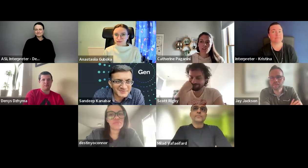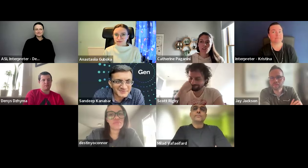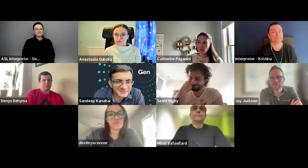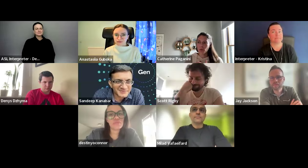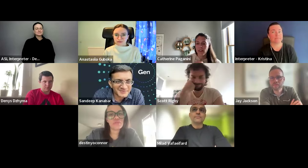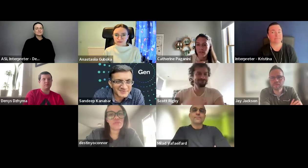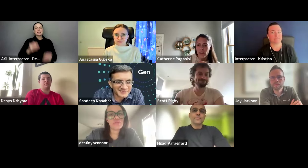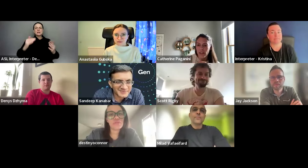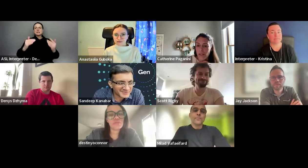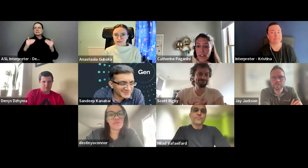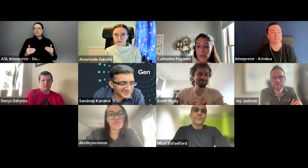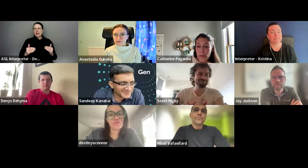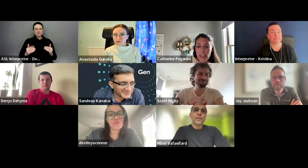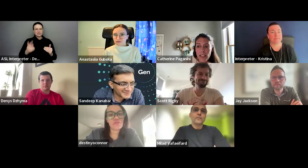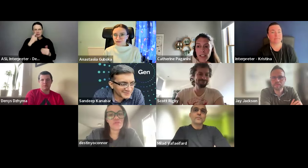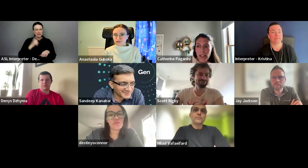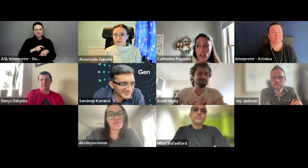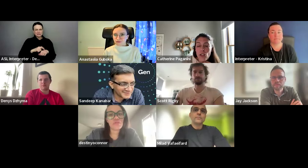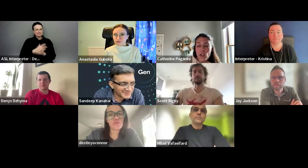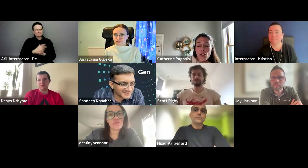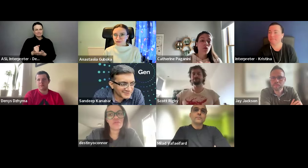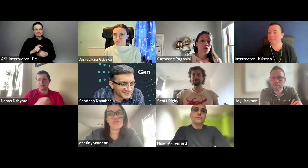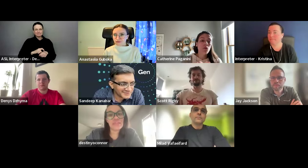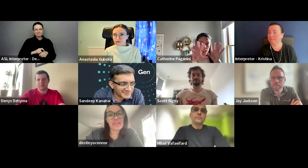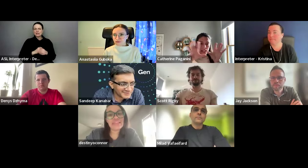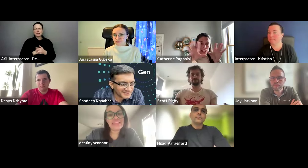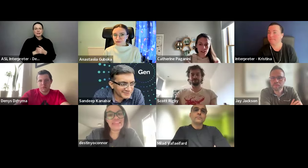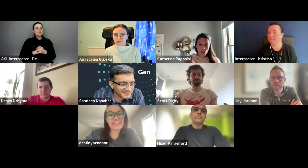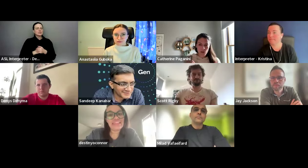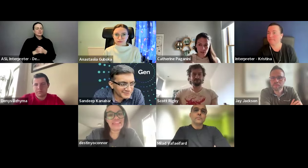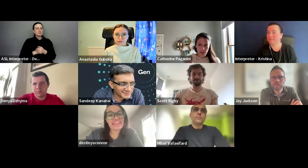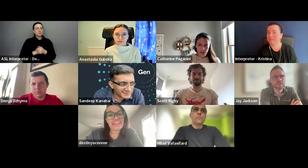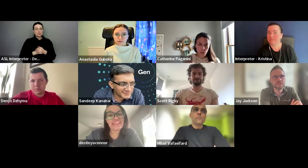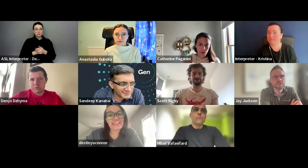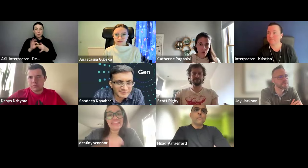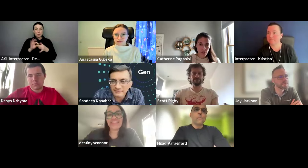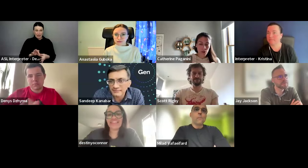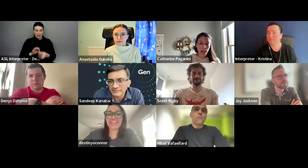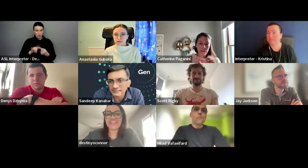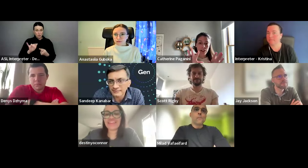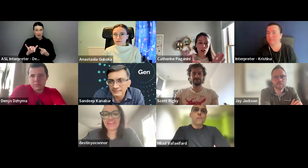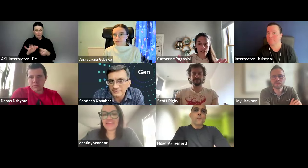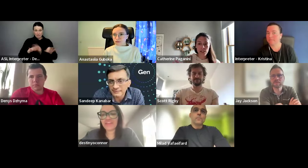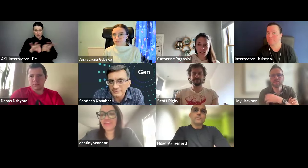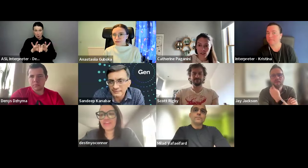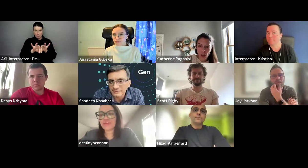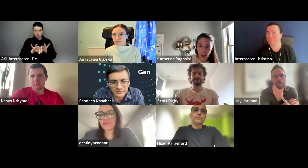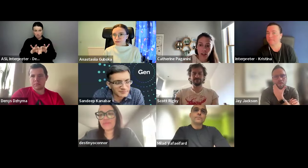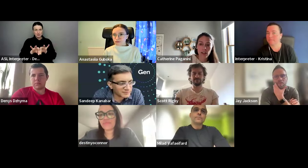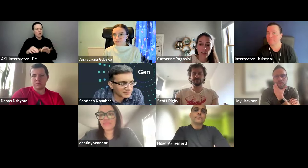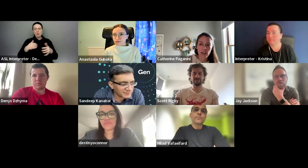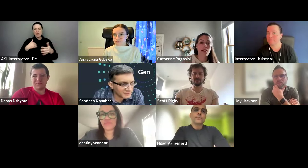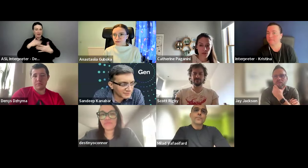Okay, next, just because we have only 15 minutes. So related to this, that's important. You see, we have like all